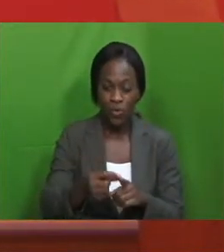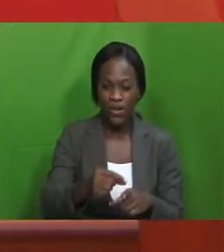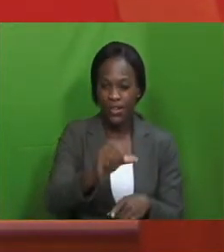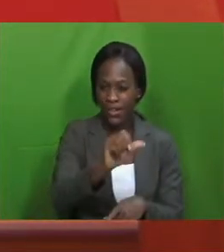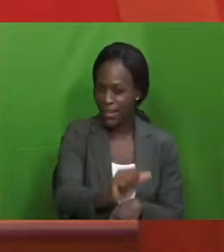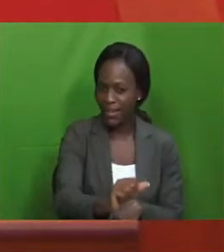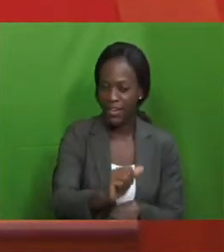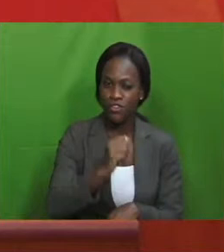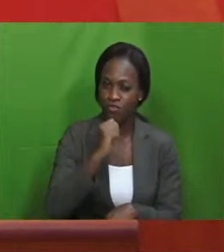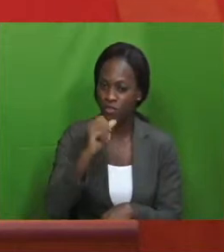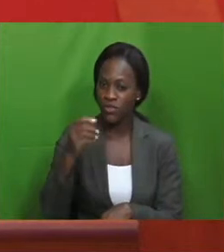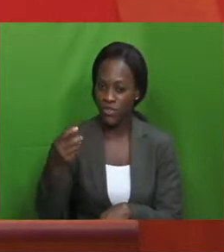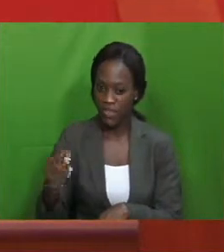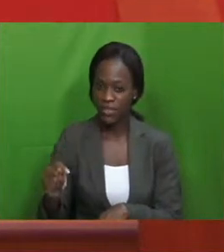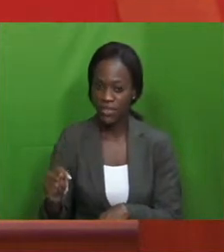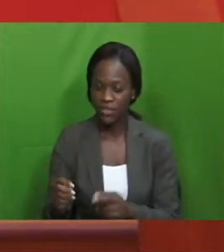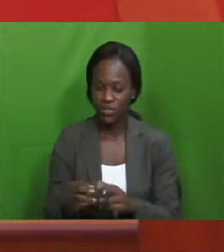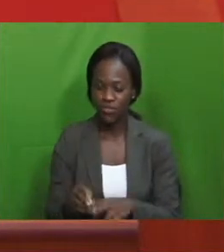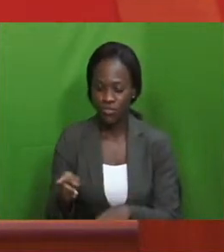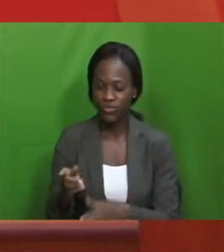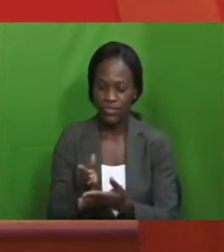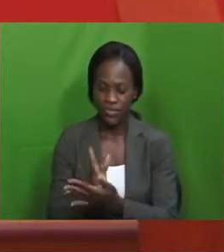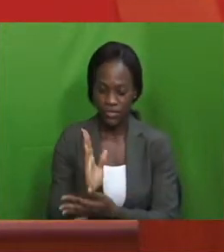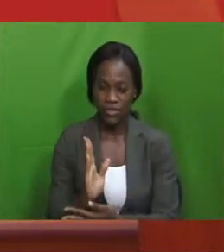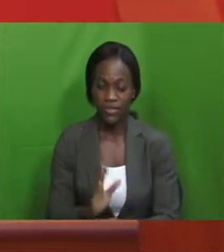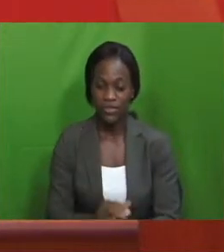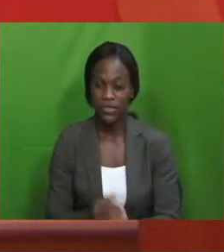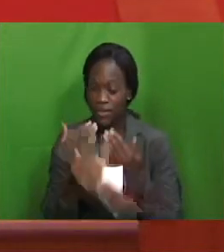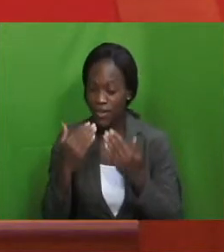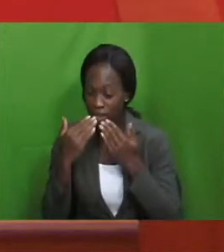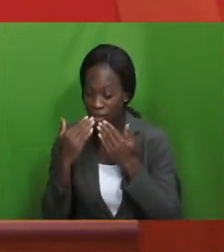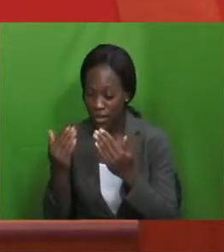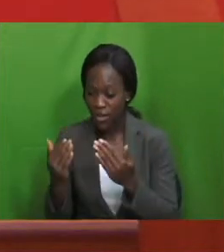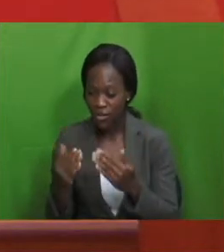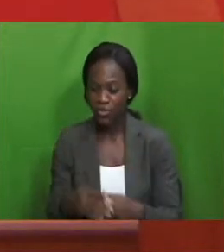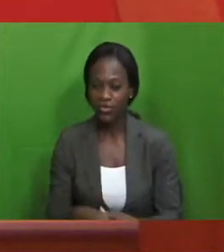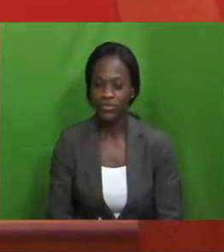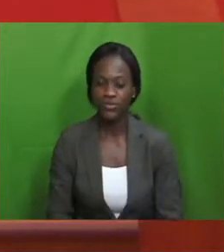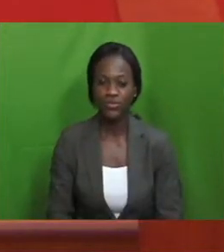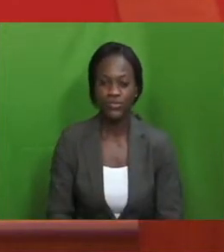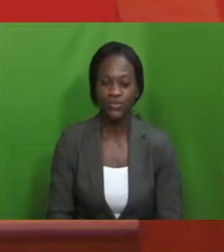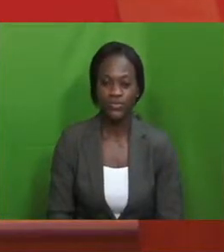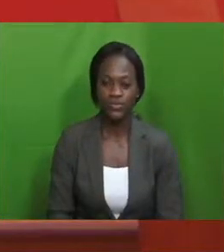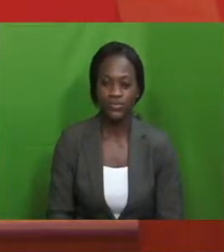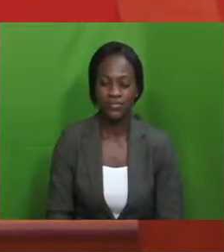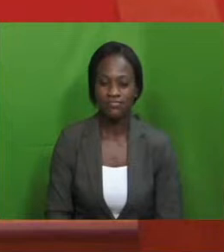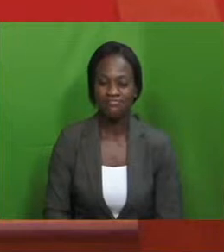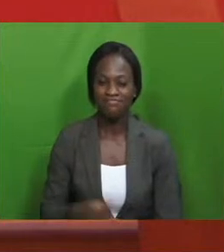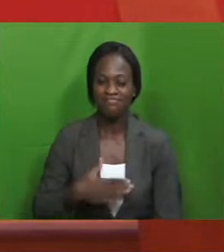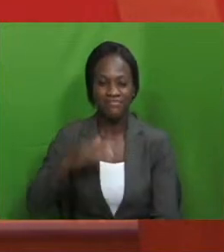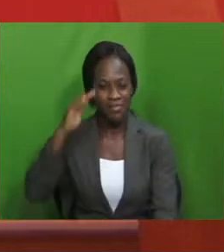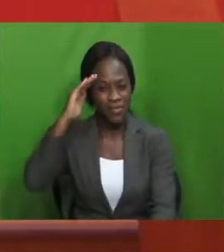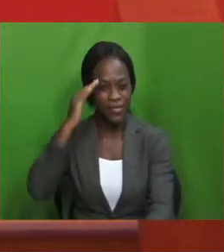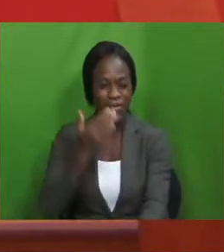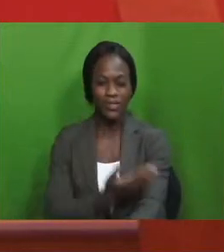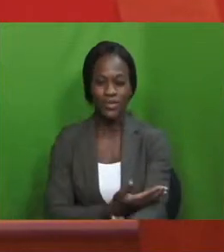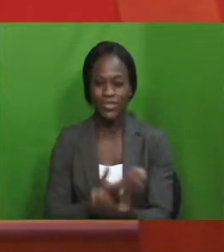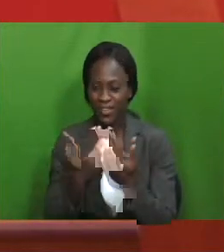committee. So she got it right. Thanks so much, my daughter,